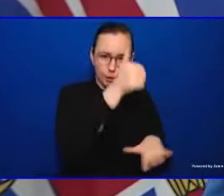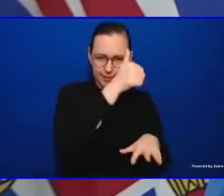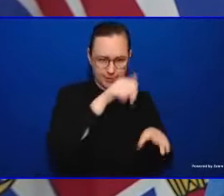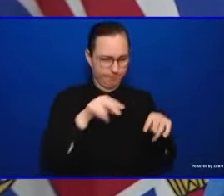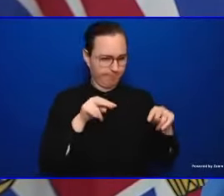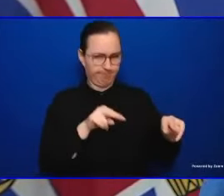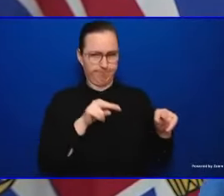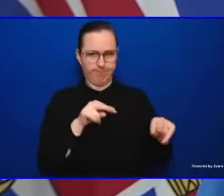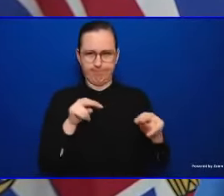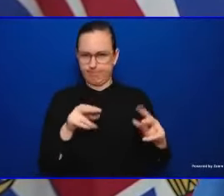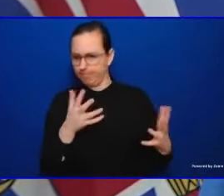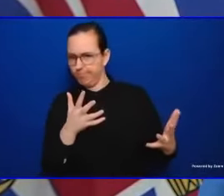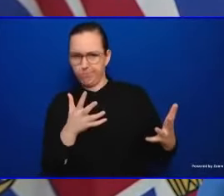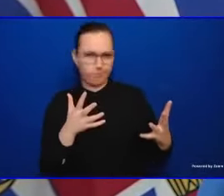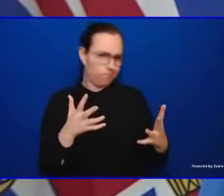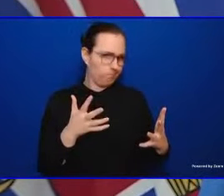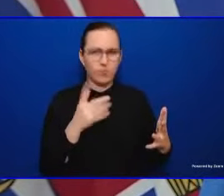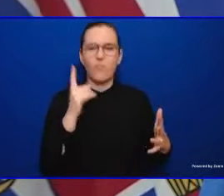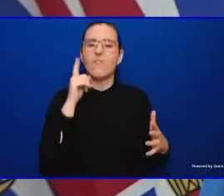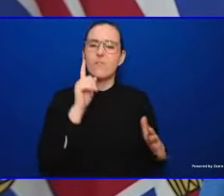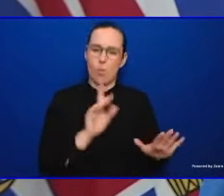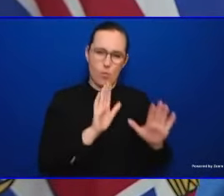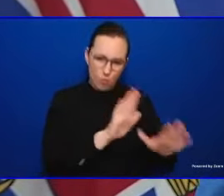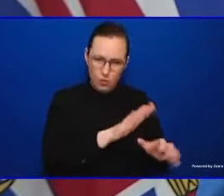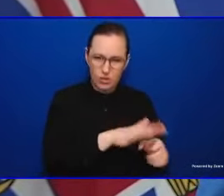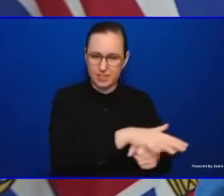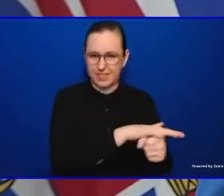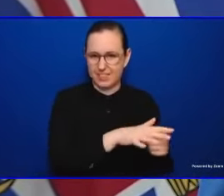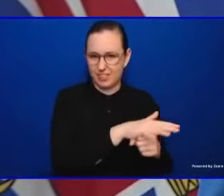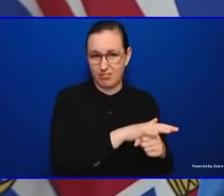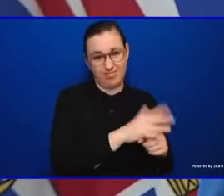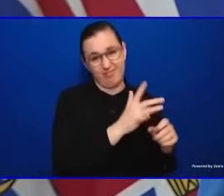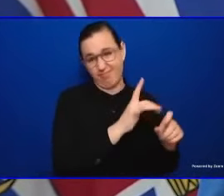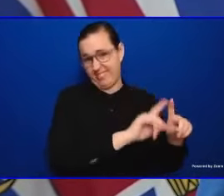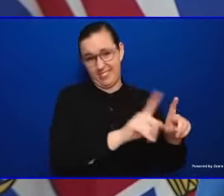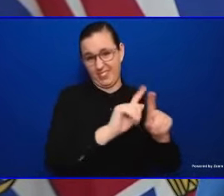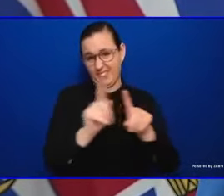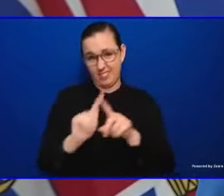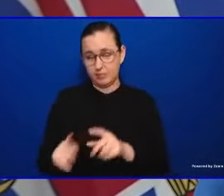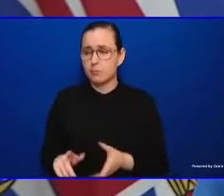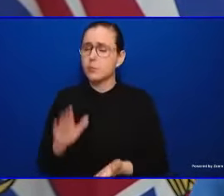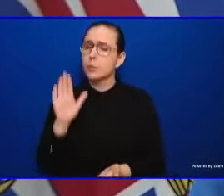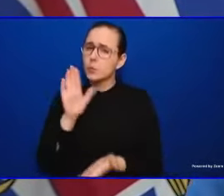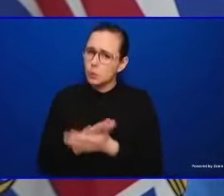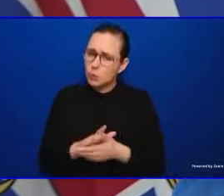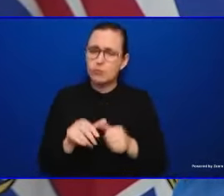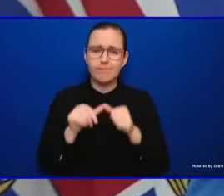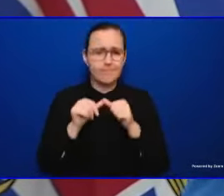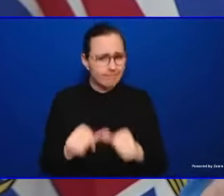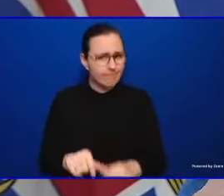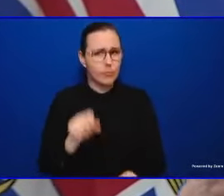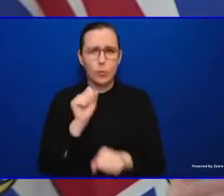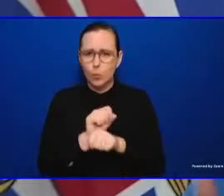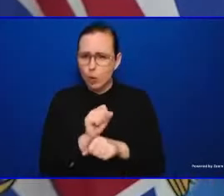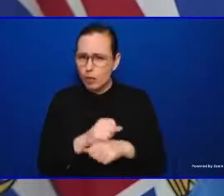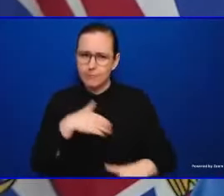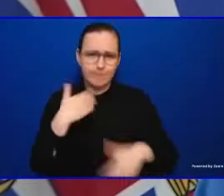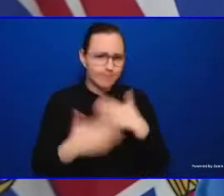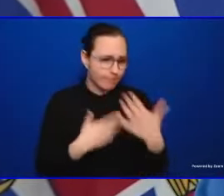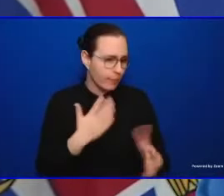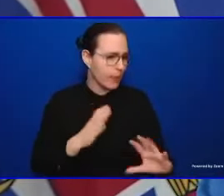district, and schools are going to be working very hard to communicate with parents in their school communities as we move